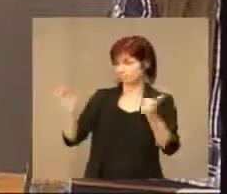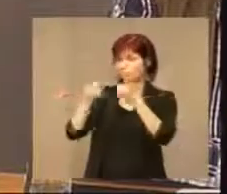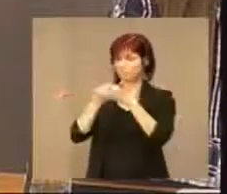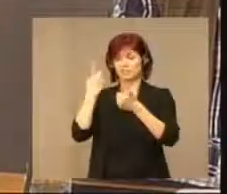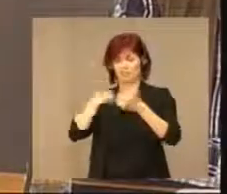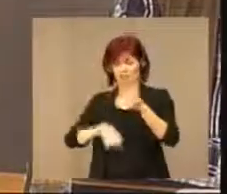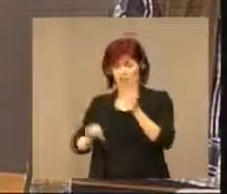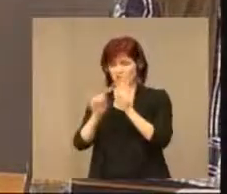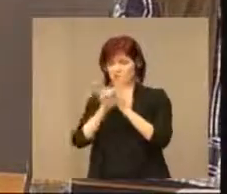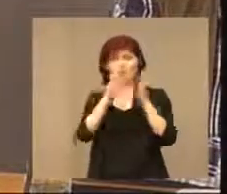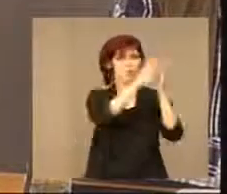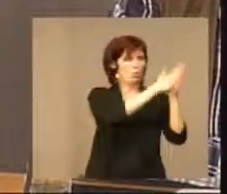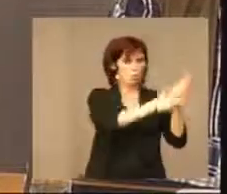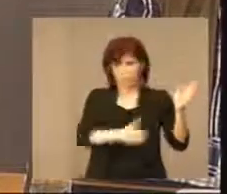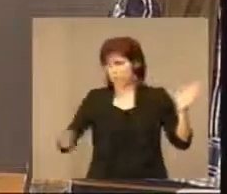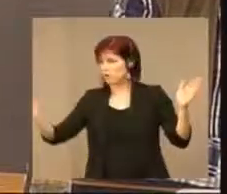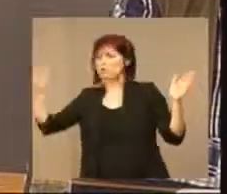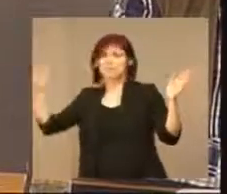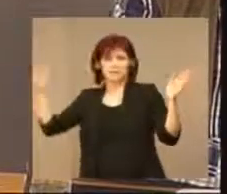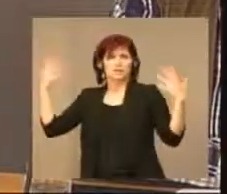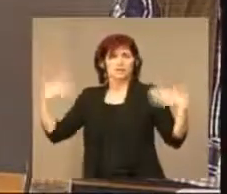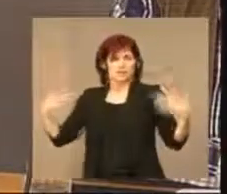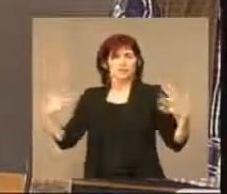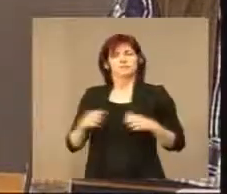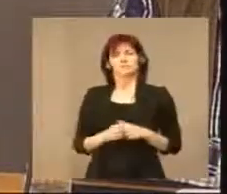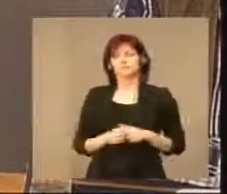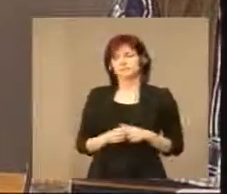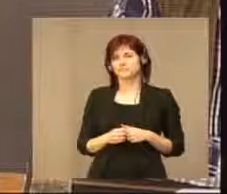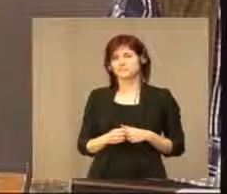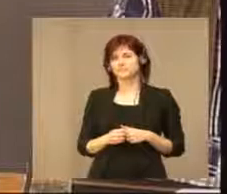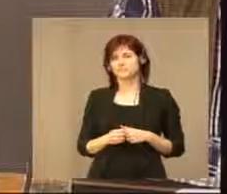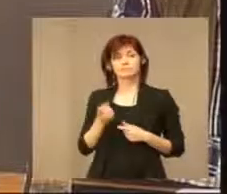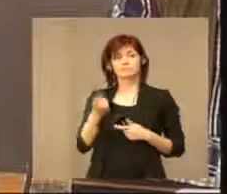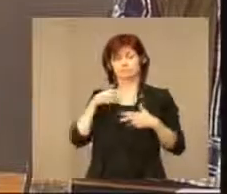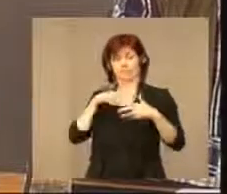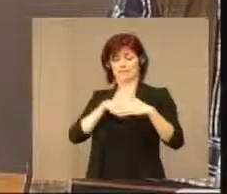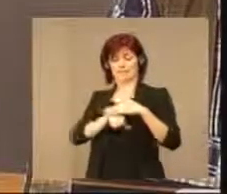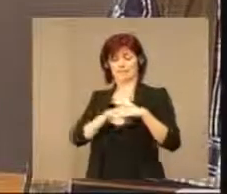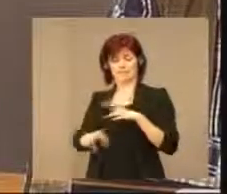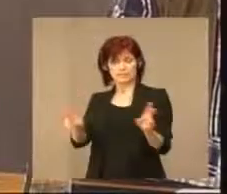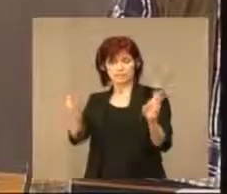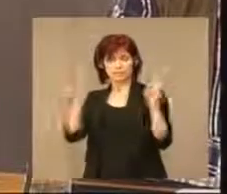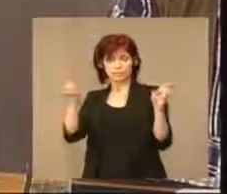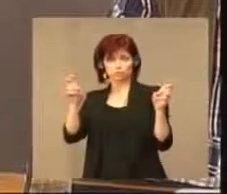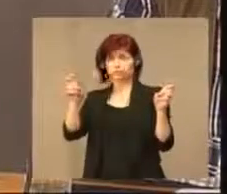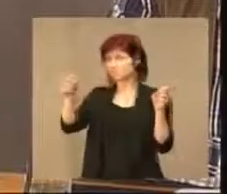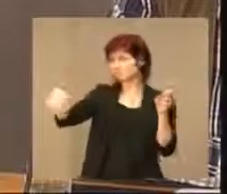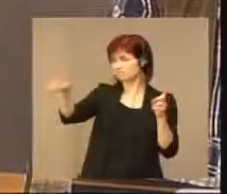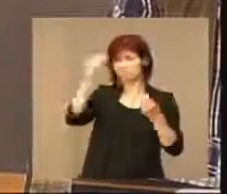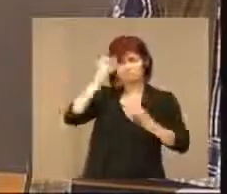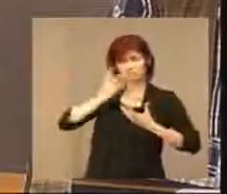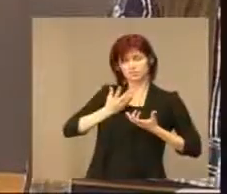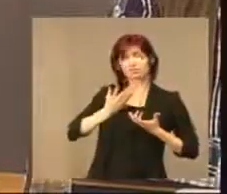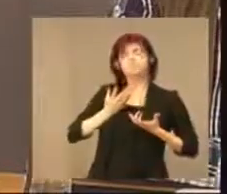identified is extraordinary. And with respect to accessibility issues raised by Indigenous peoples to